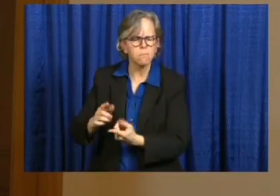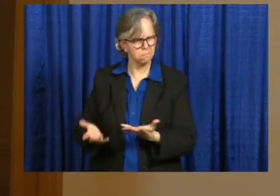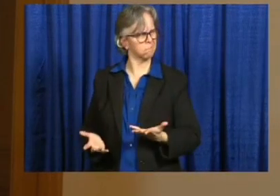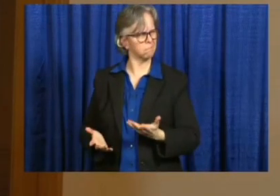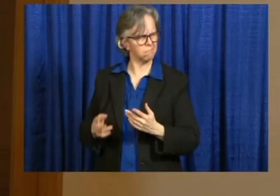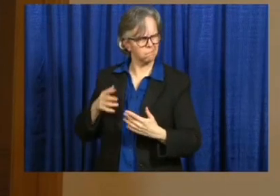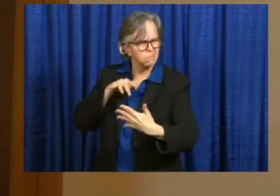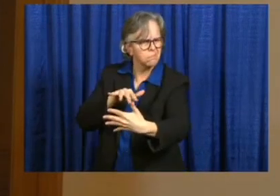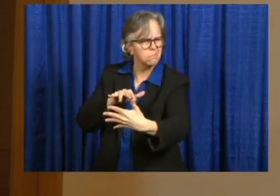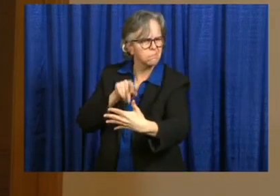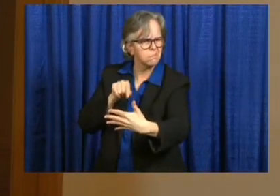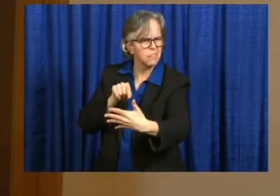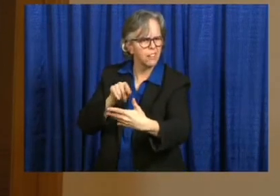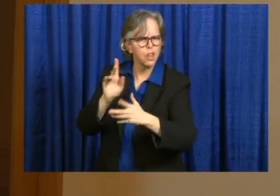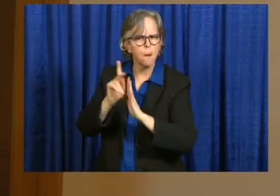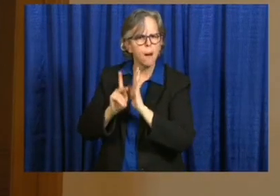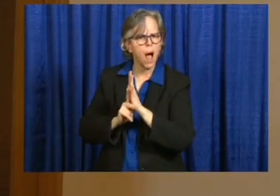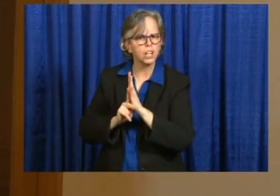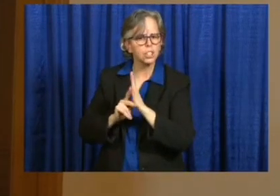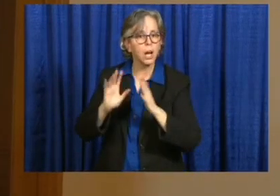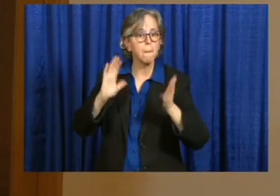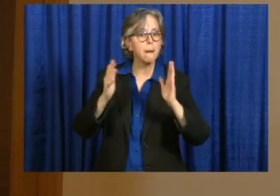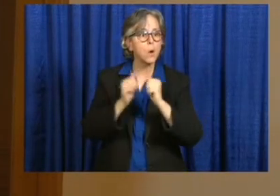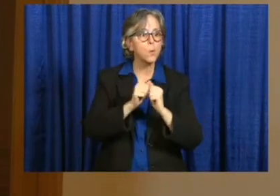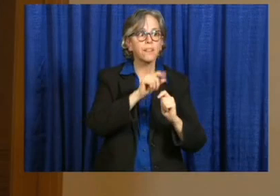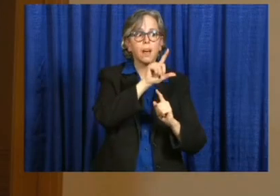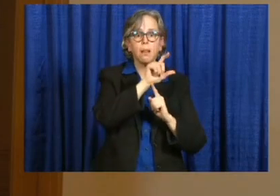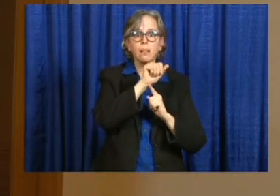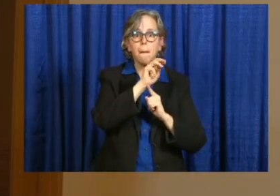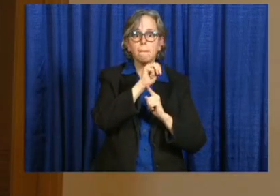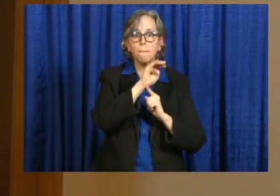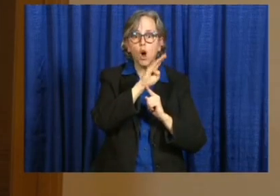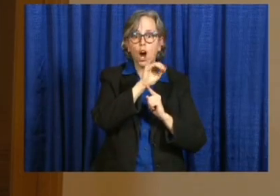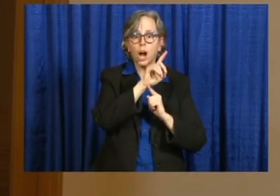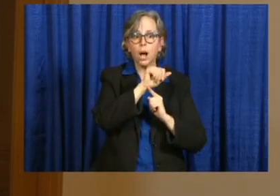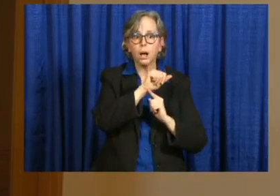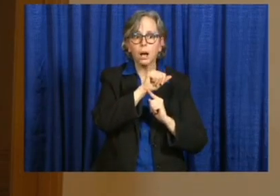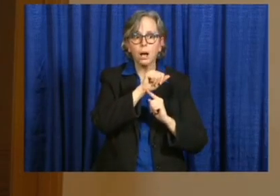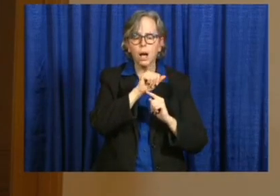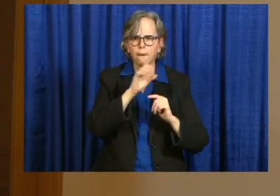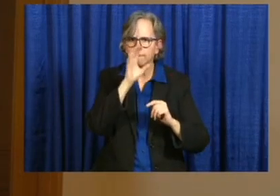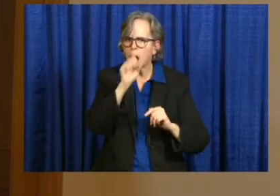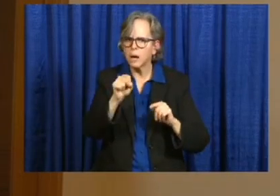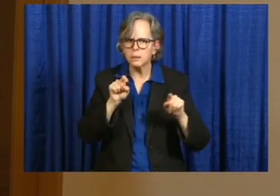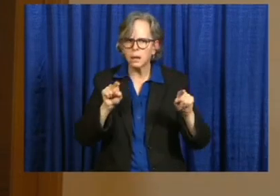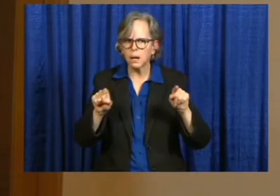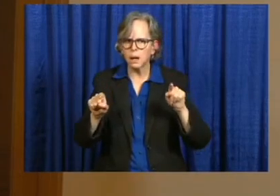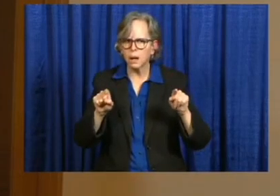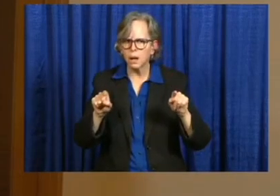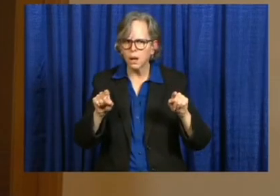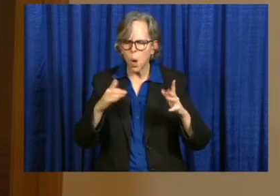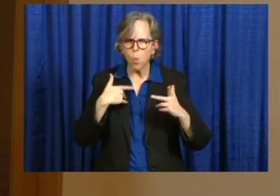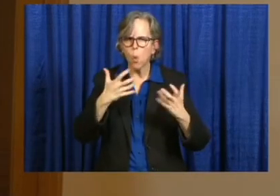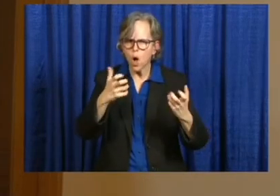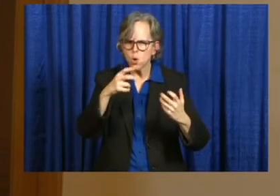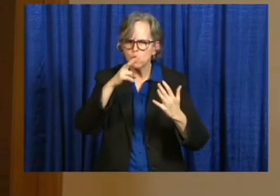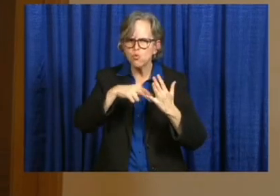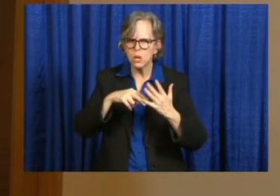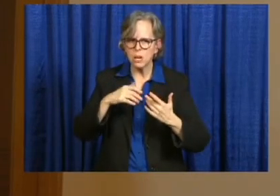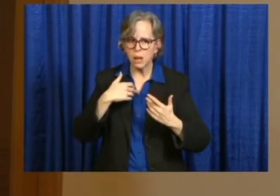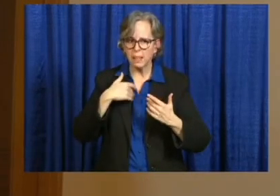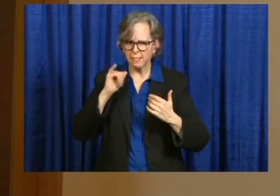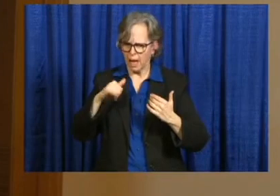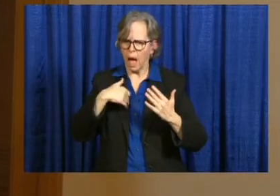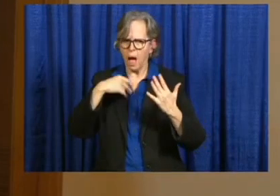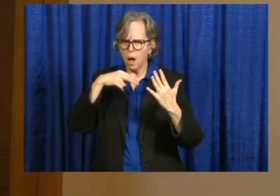they made. So that's fascinating reading. I advise you all to look on it, and I will be using it to sort of shape the response